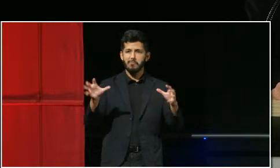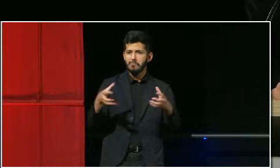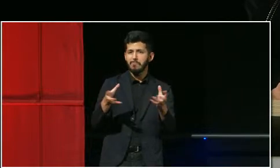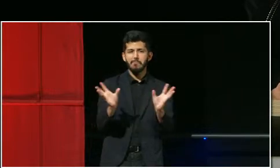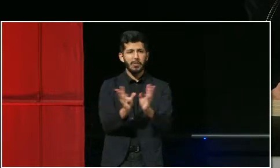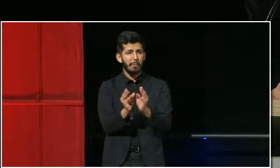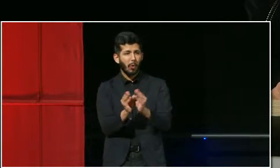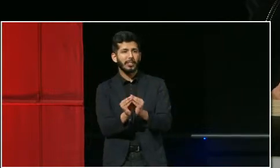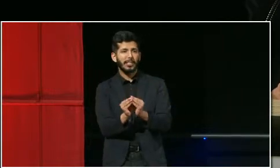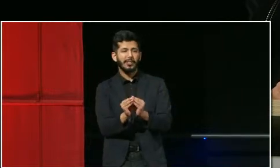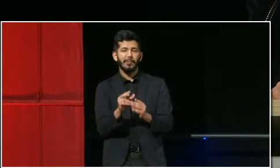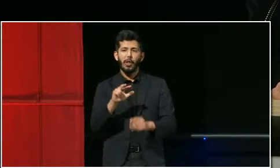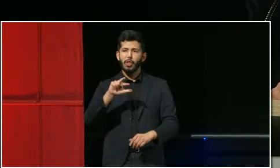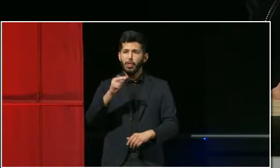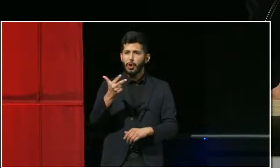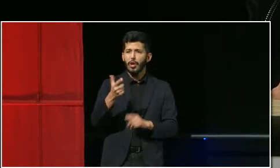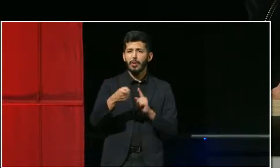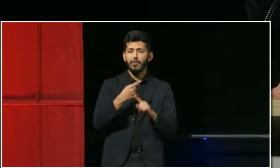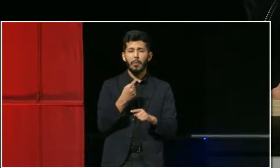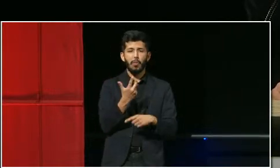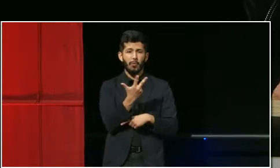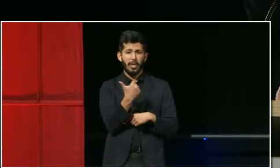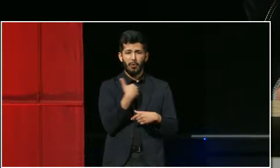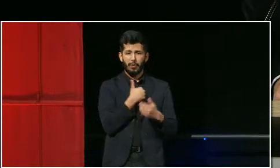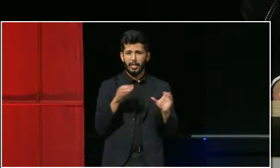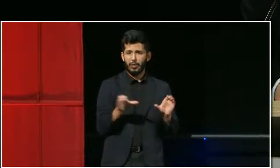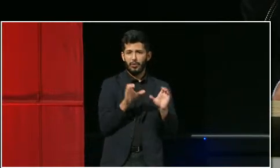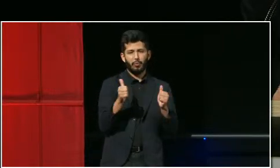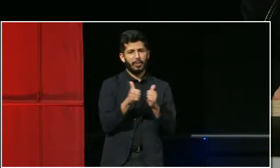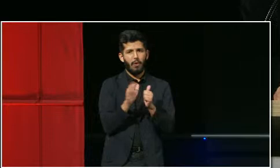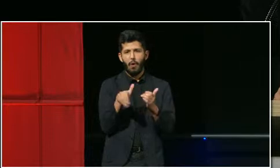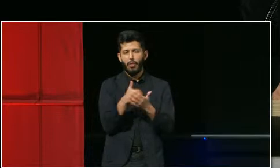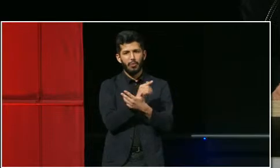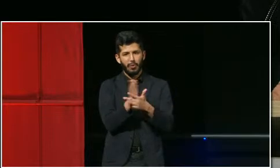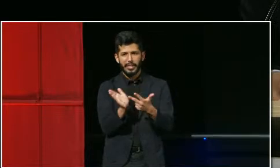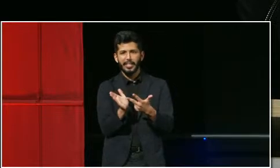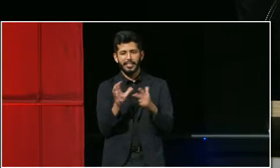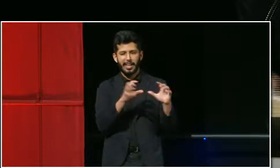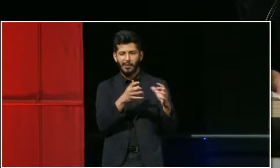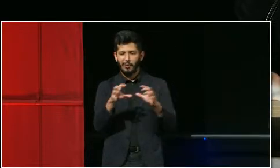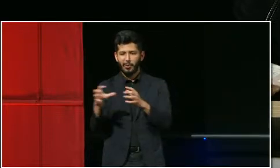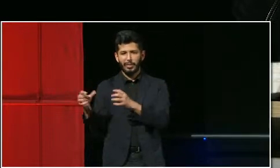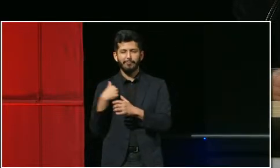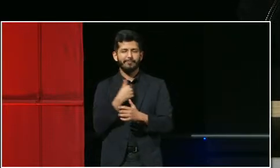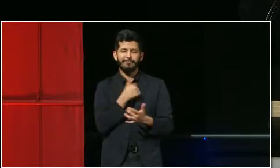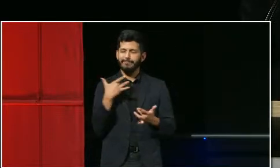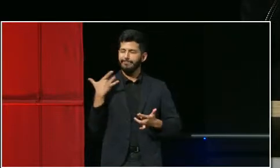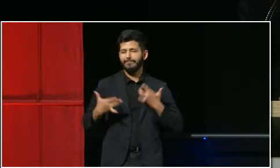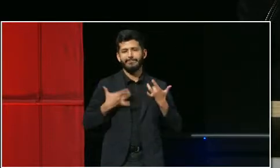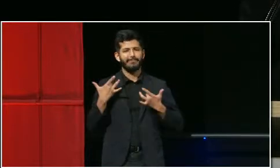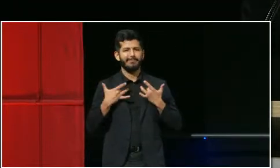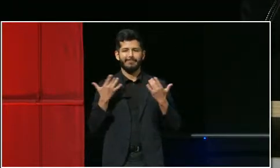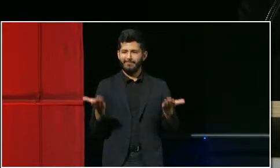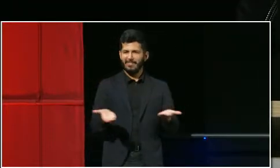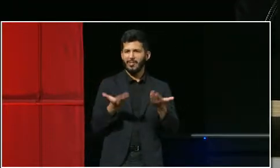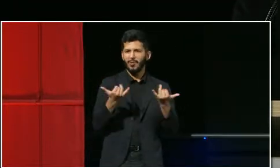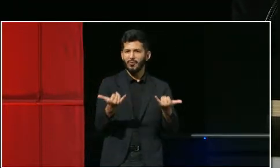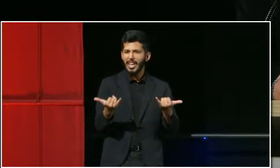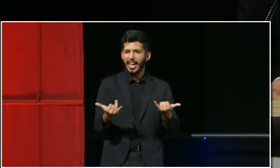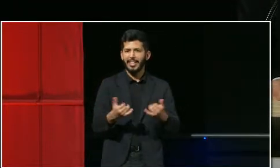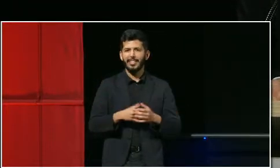symposium, the third of three. We do it with all three categories, and we're ecstatic to be here today to talk about